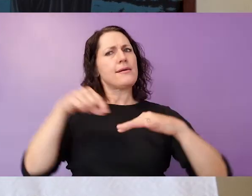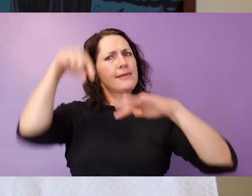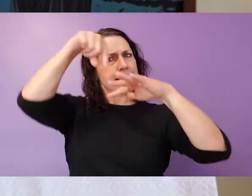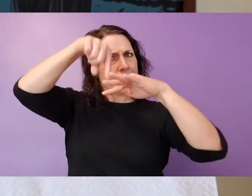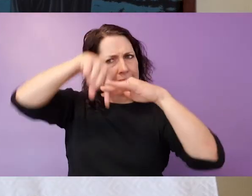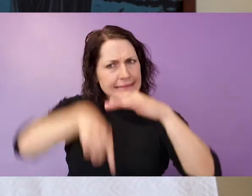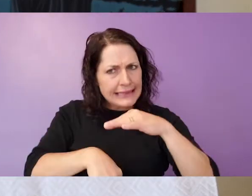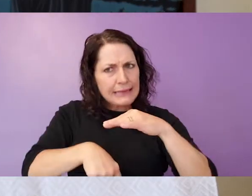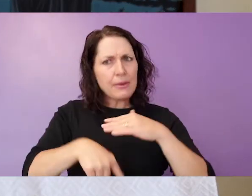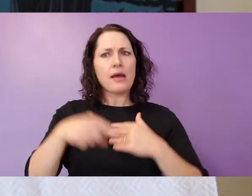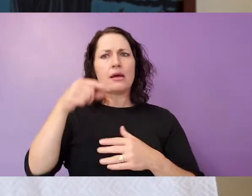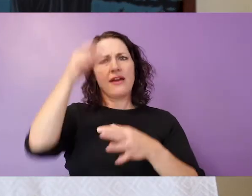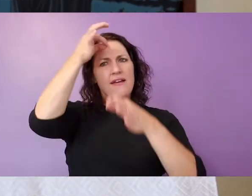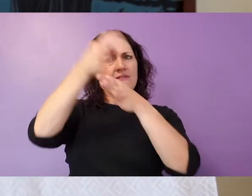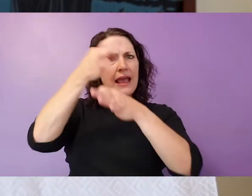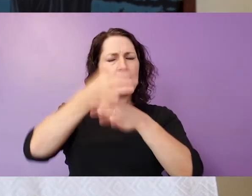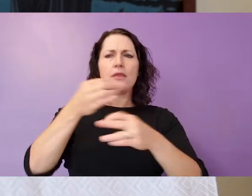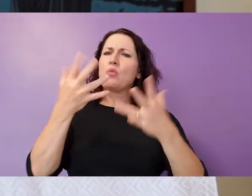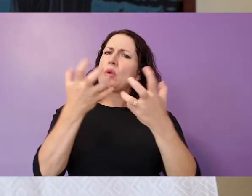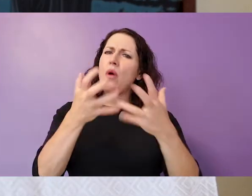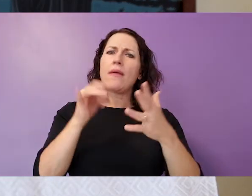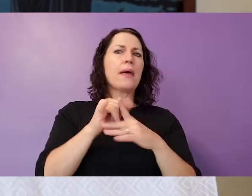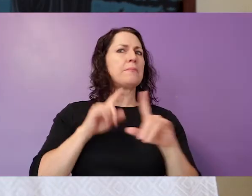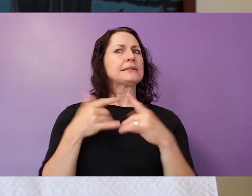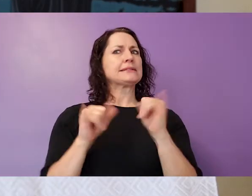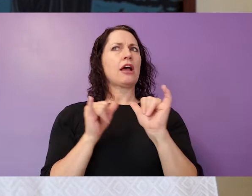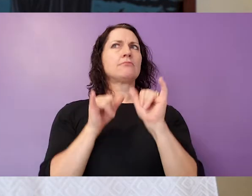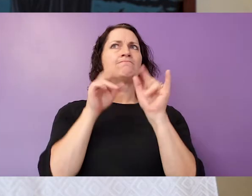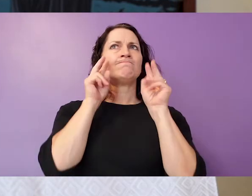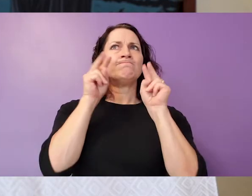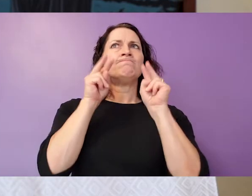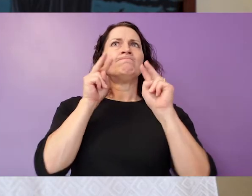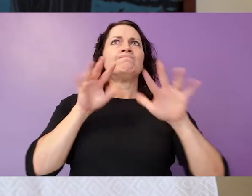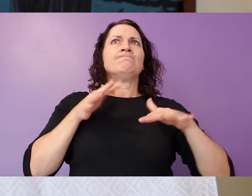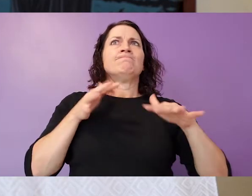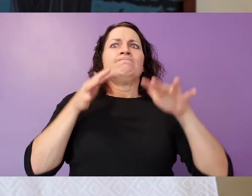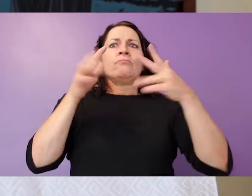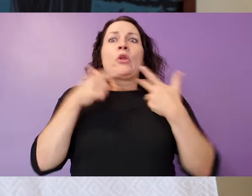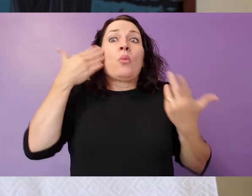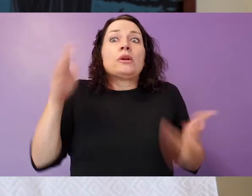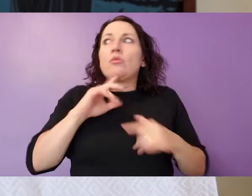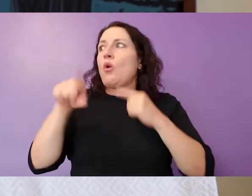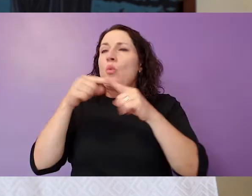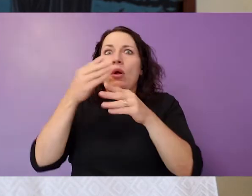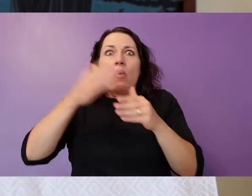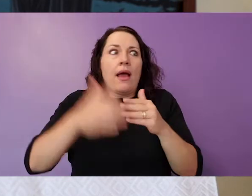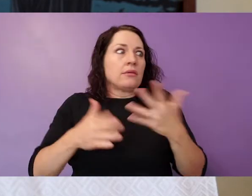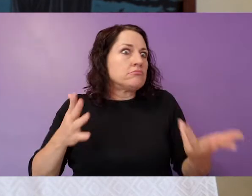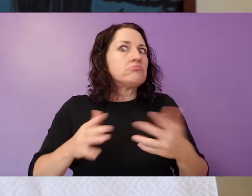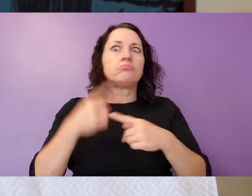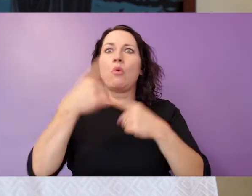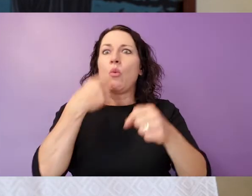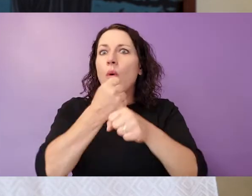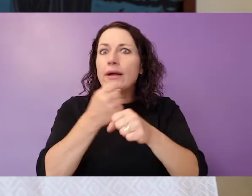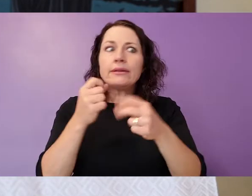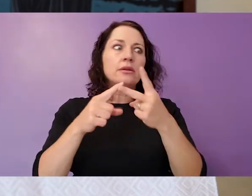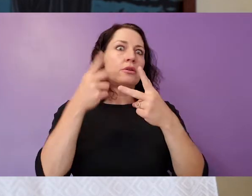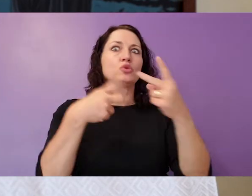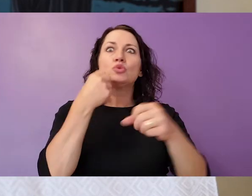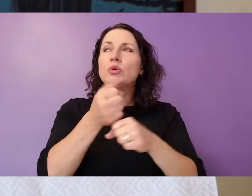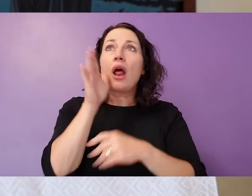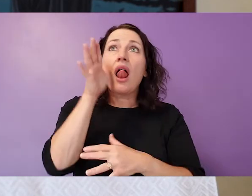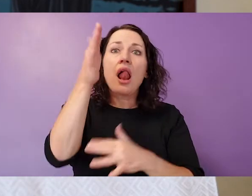rooted, and yet our anxieties about the future, we're not sure when this is going to end. Is it a